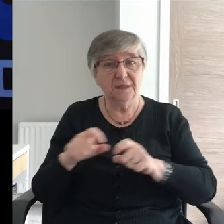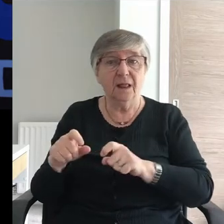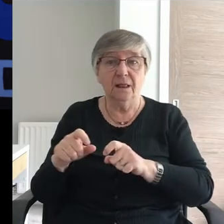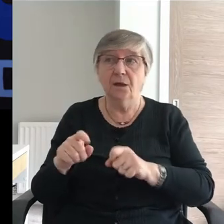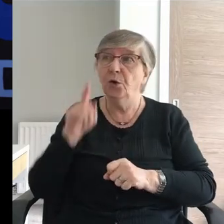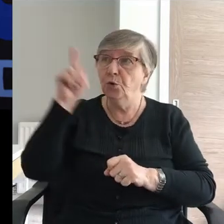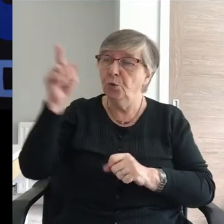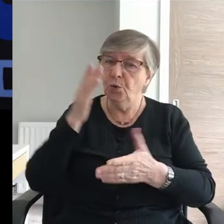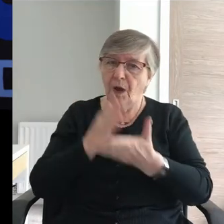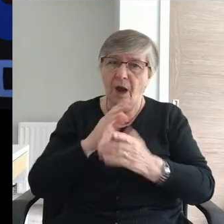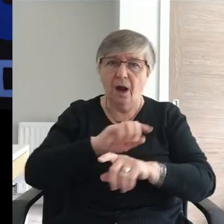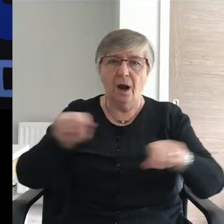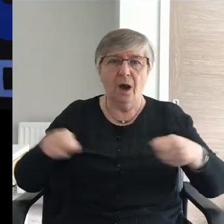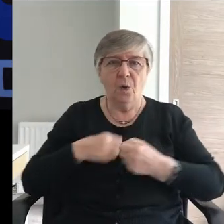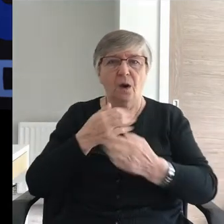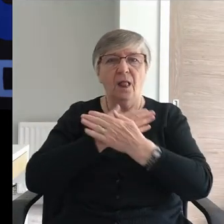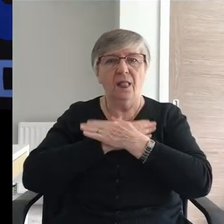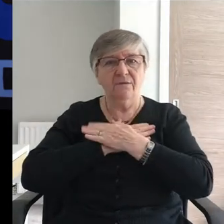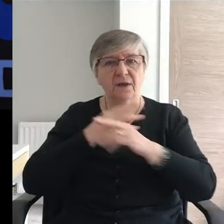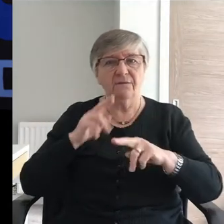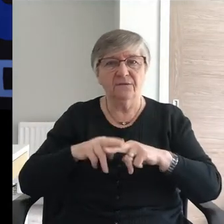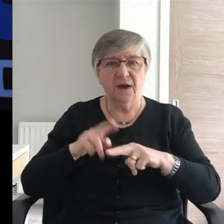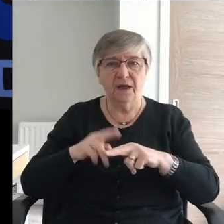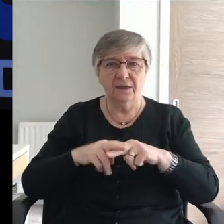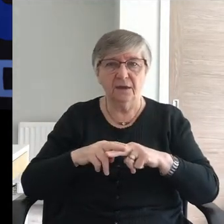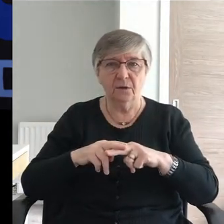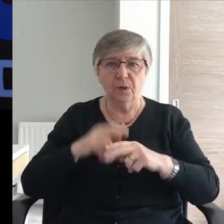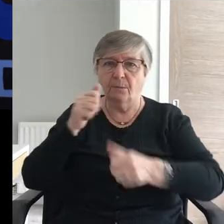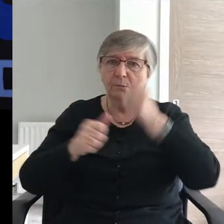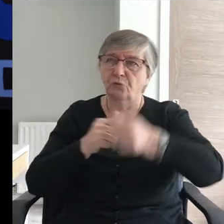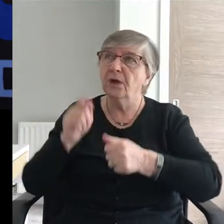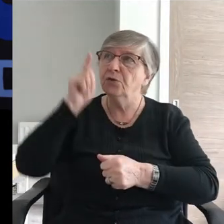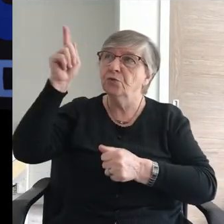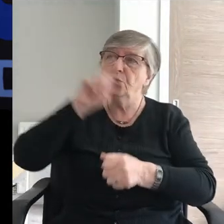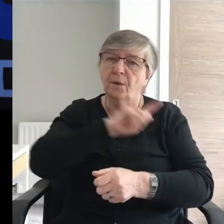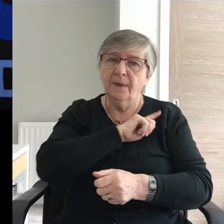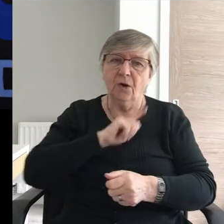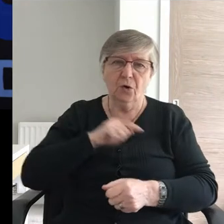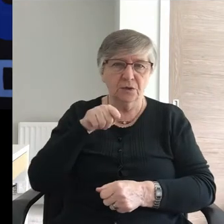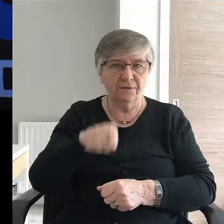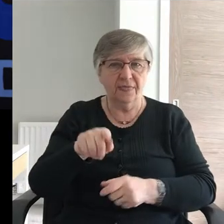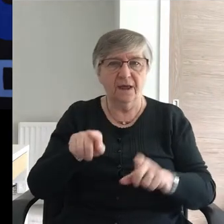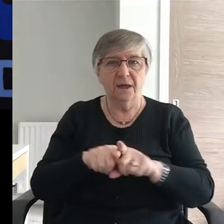yet, you are our loving Father, and we praise you for that as well.